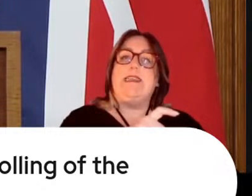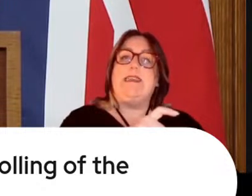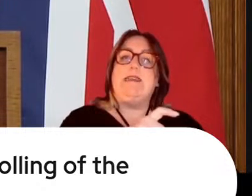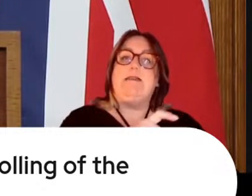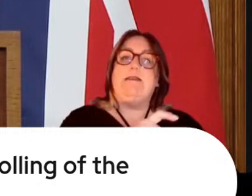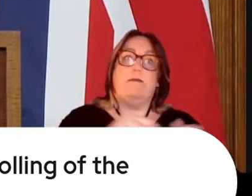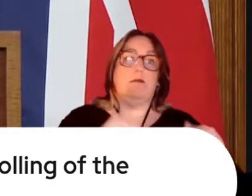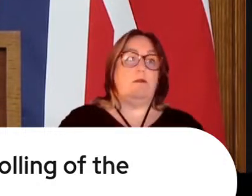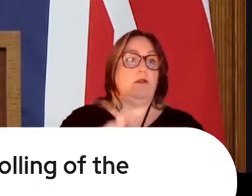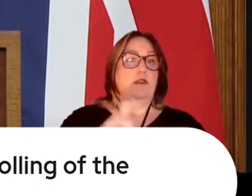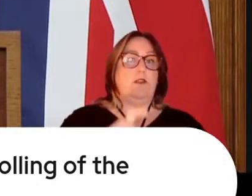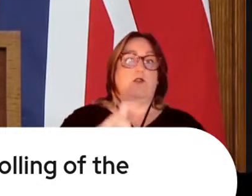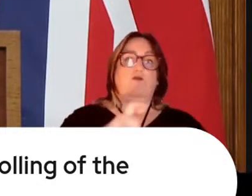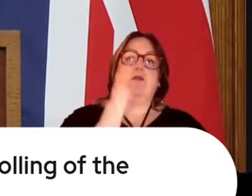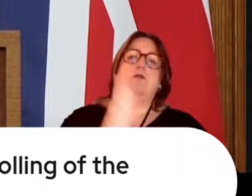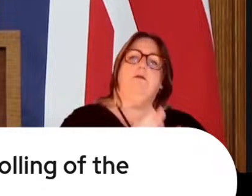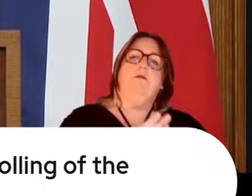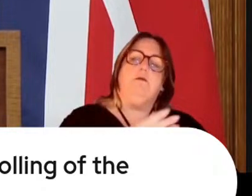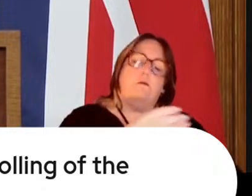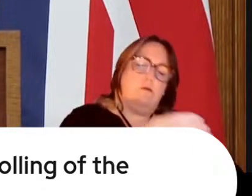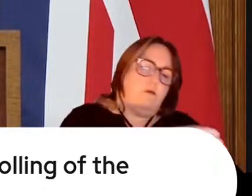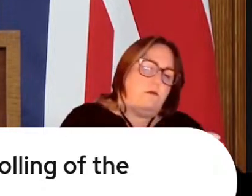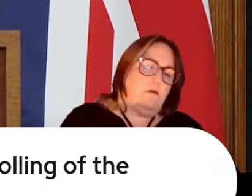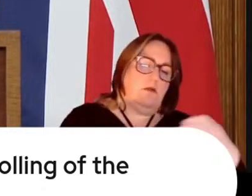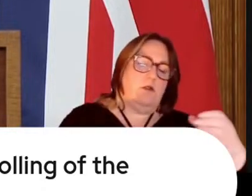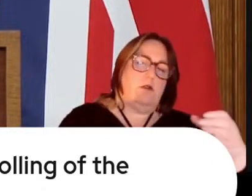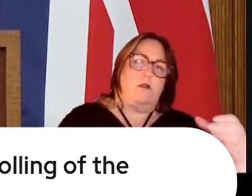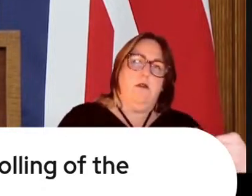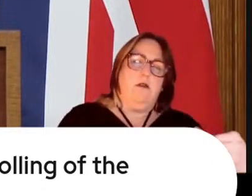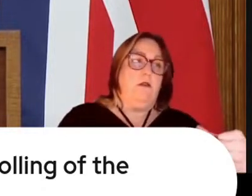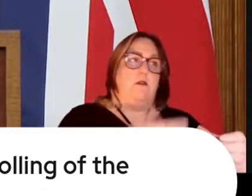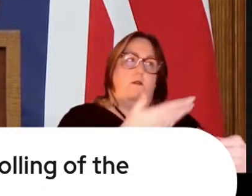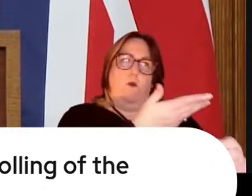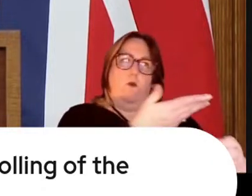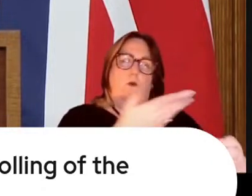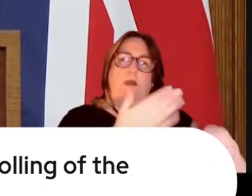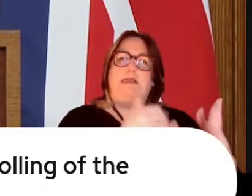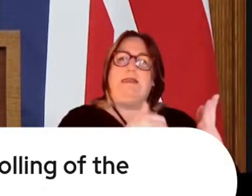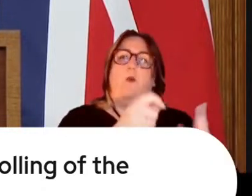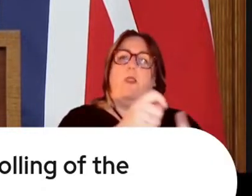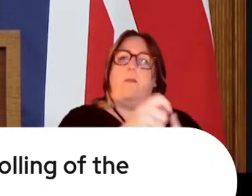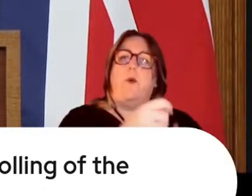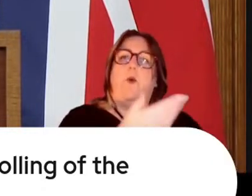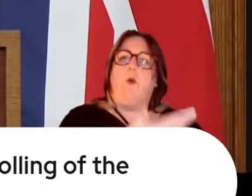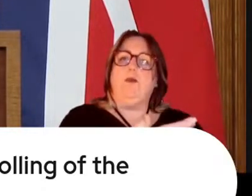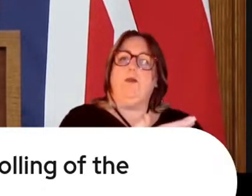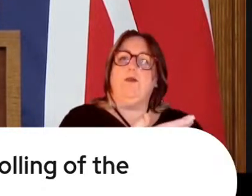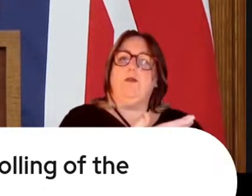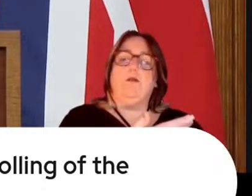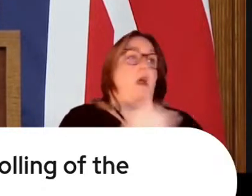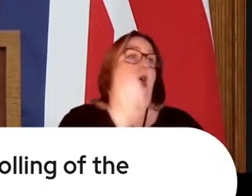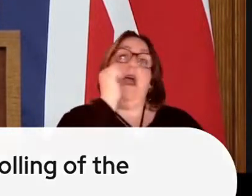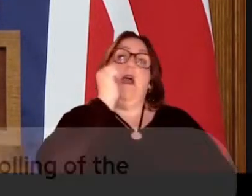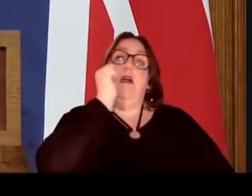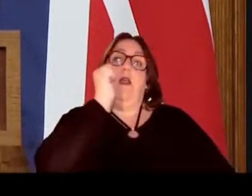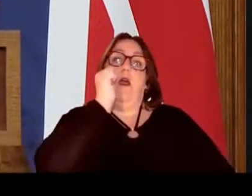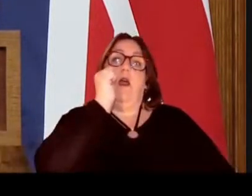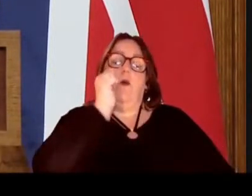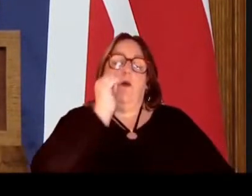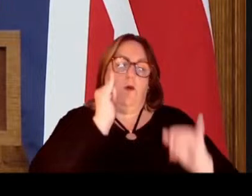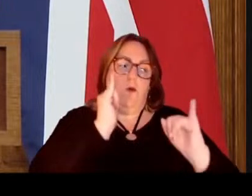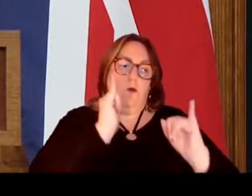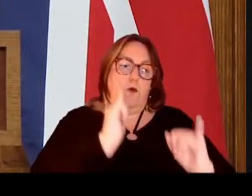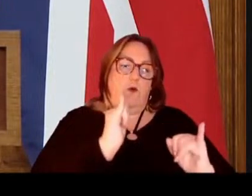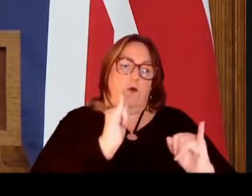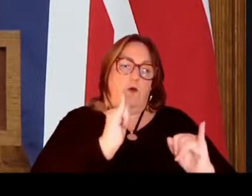For the people of Southport. I know that. But in the face of such darkness and tragedy, what we